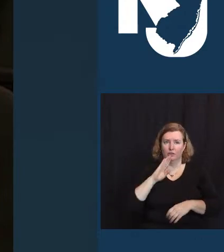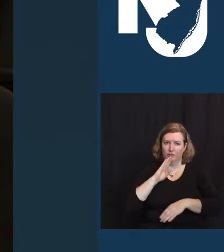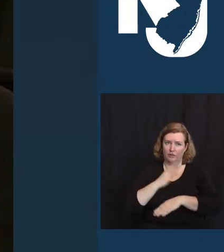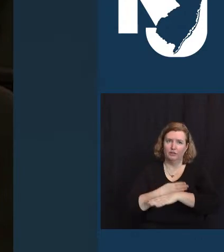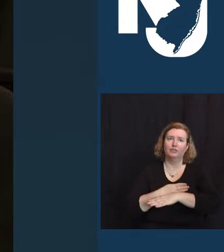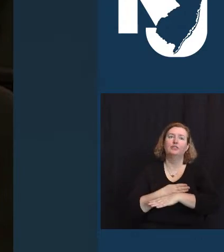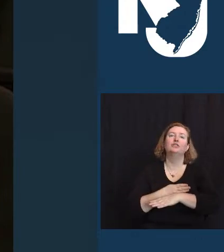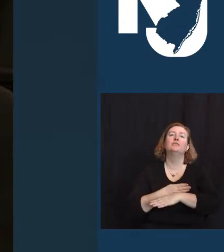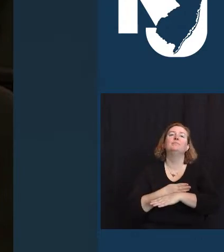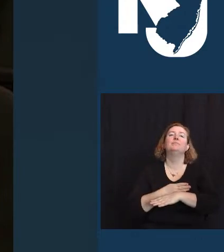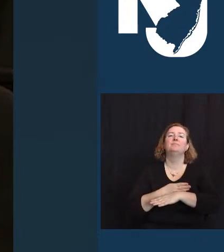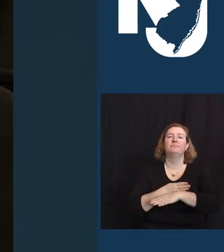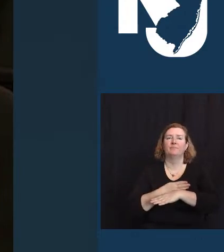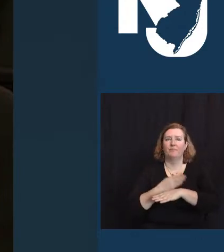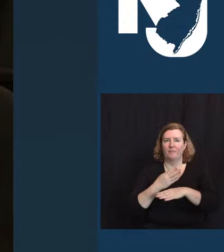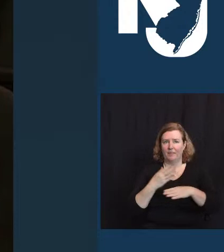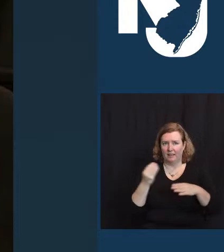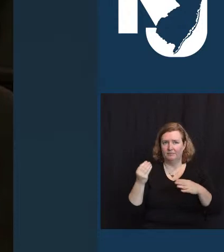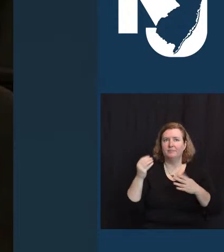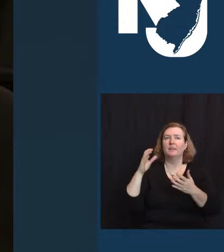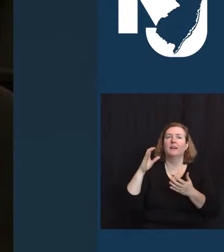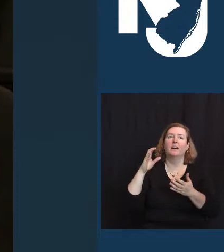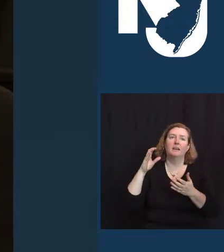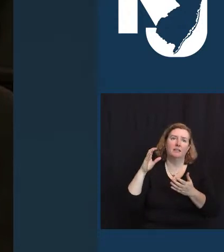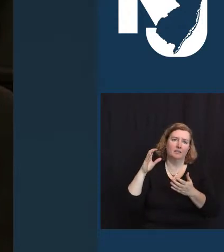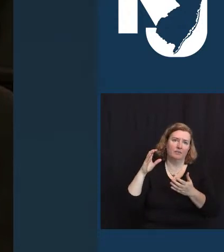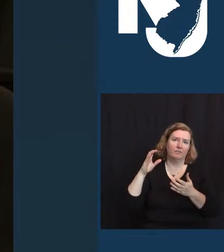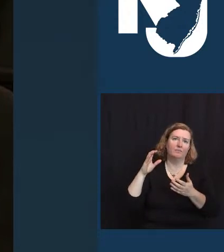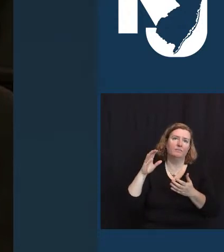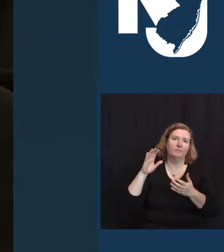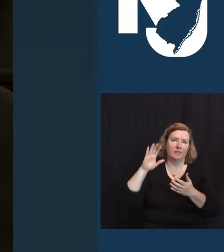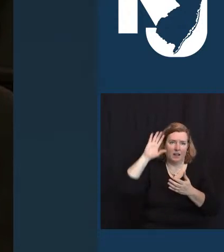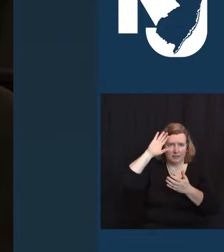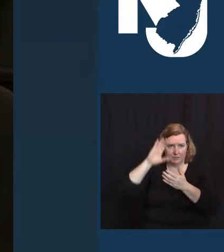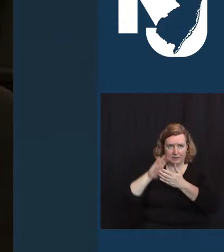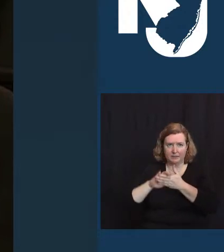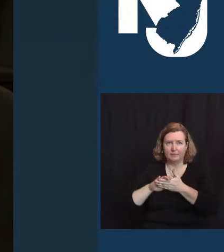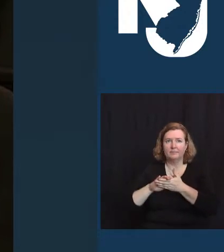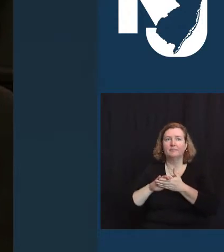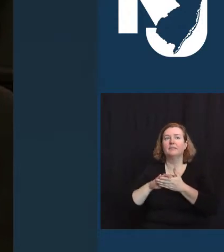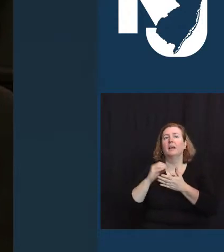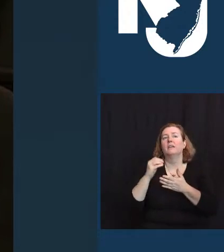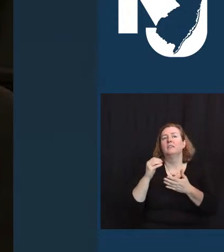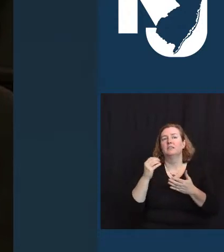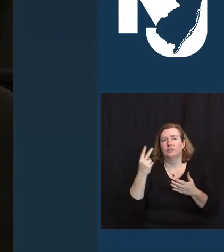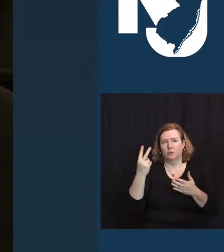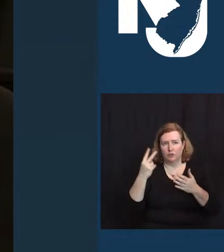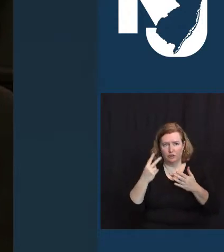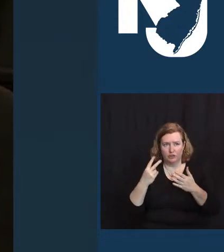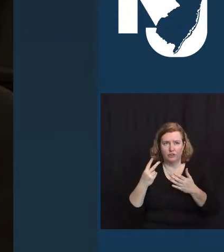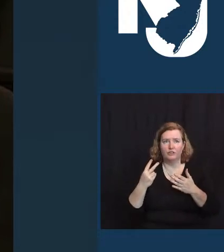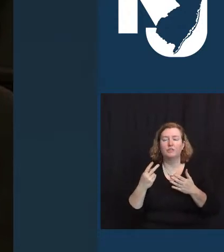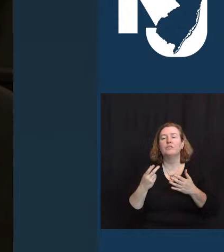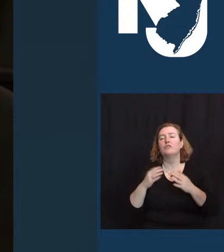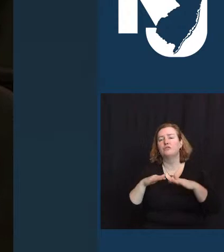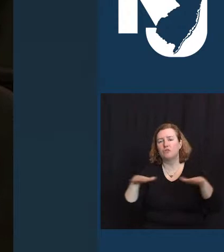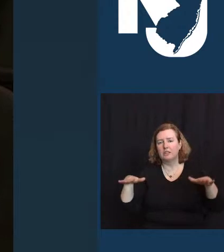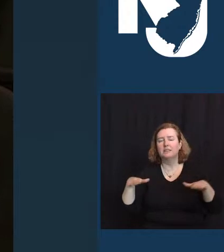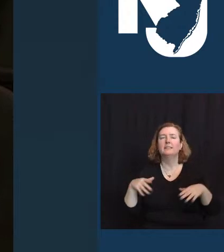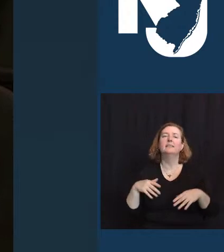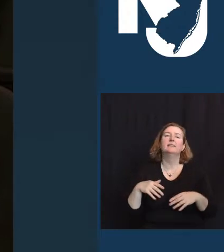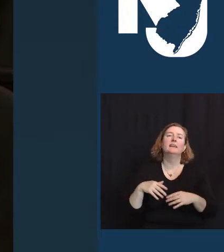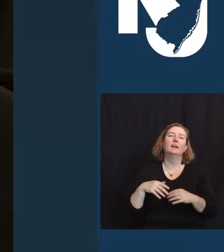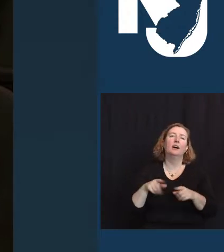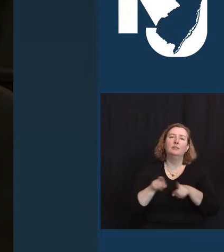son Jason and daughter-in-law Heidi and his two beloved grandchildren Jacob and Benjamin. He's also survived by his